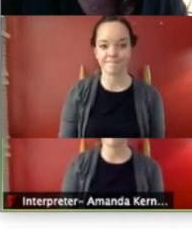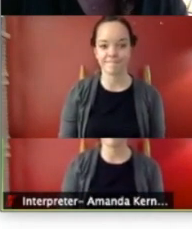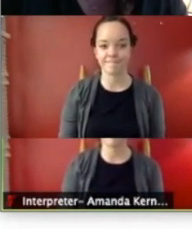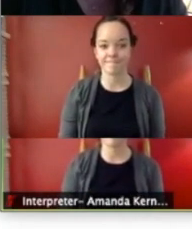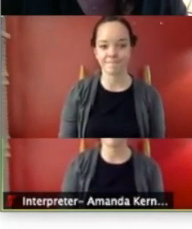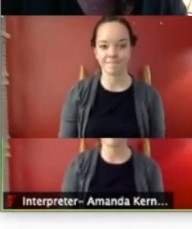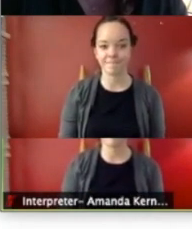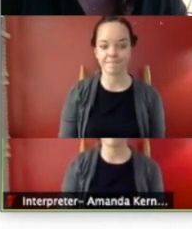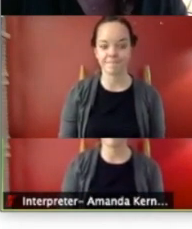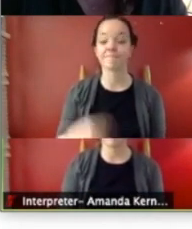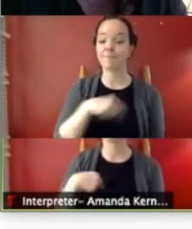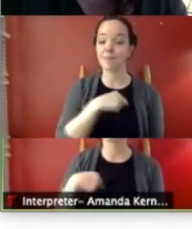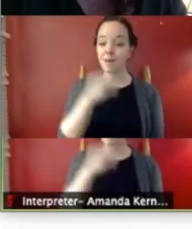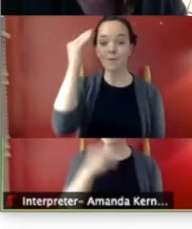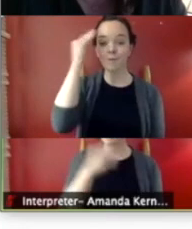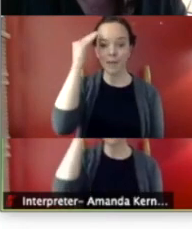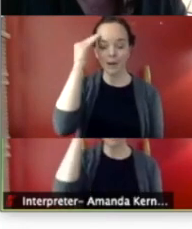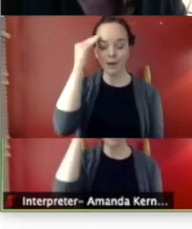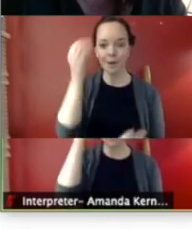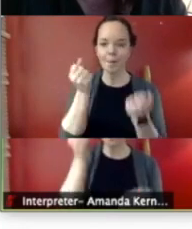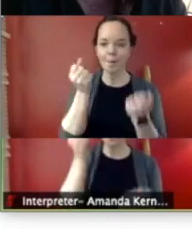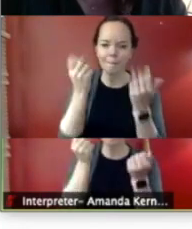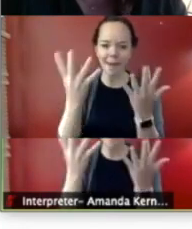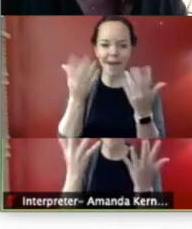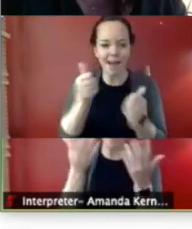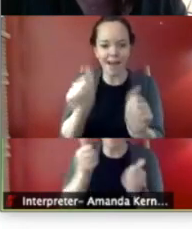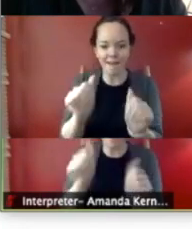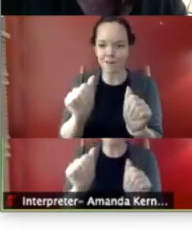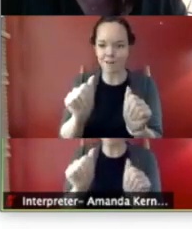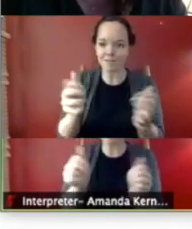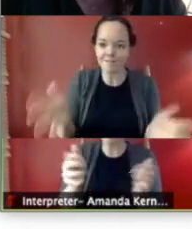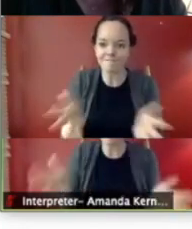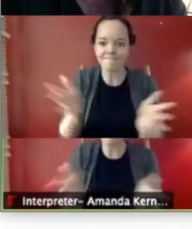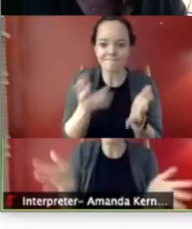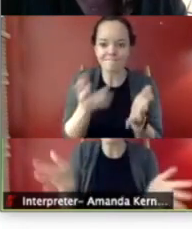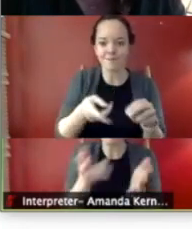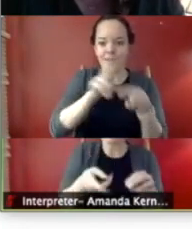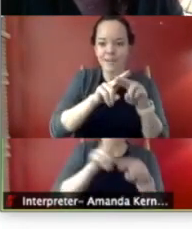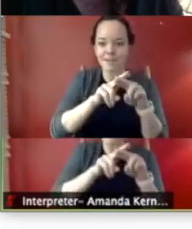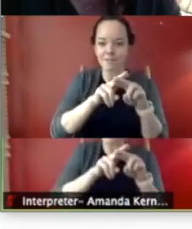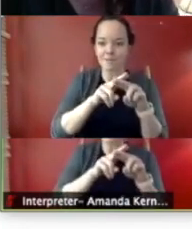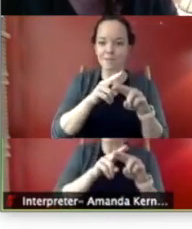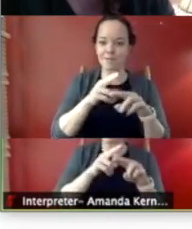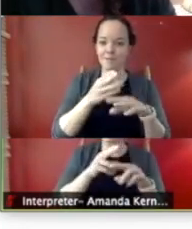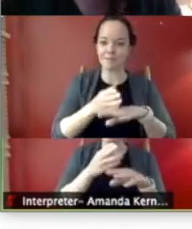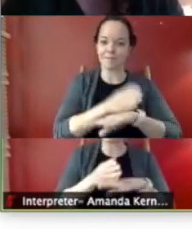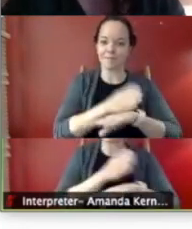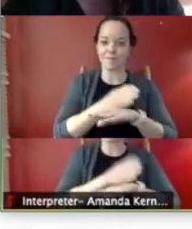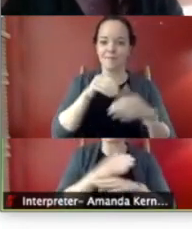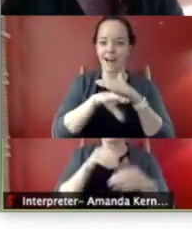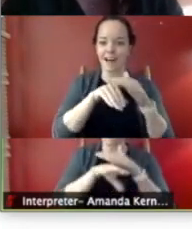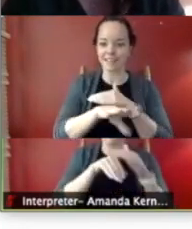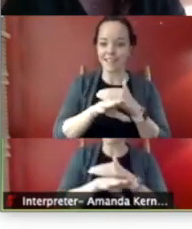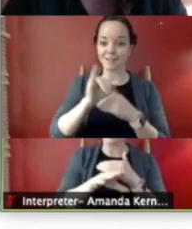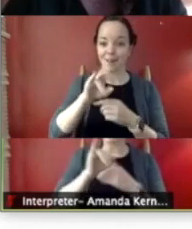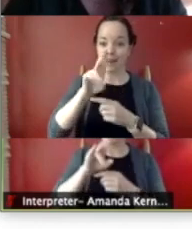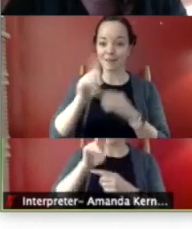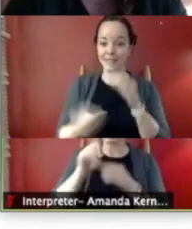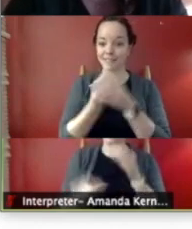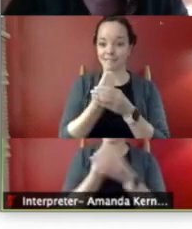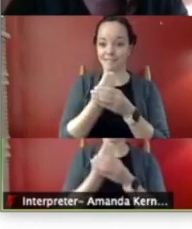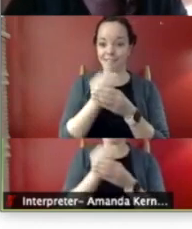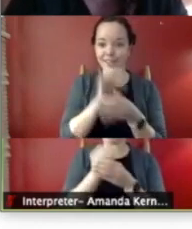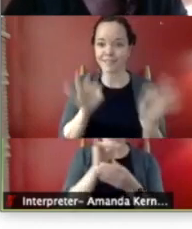We know that there have been many important efforts to increase access to IUD insertion, which has been essential given the importance of this method and all